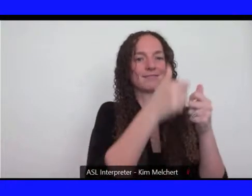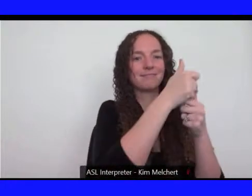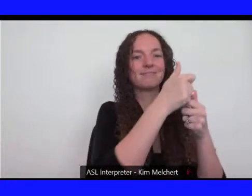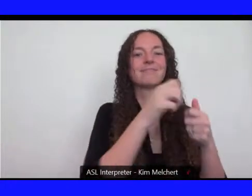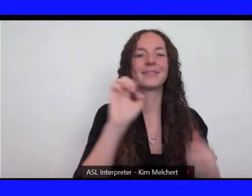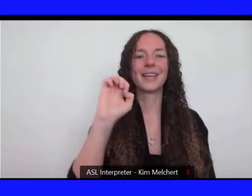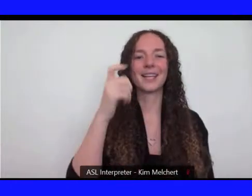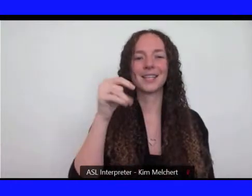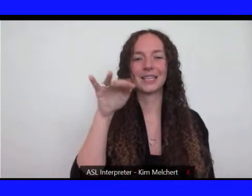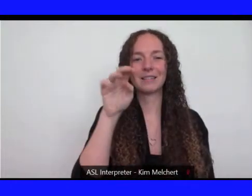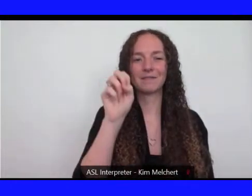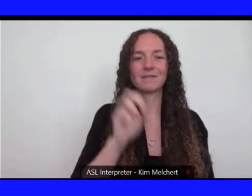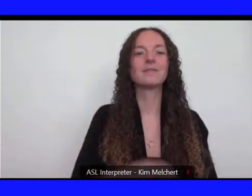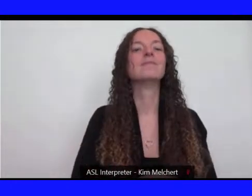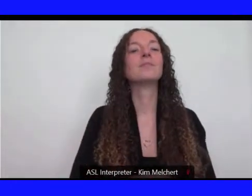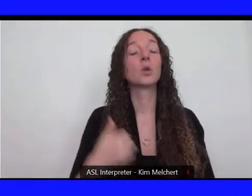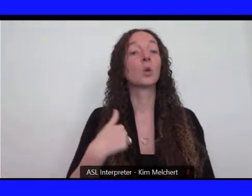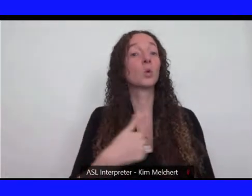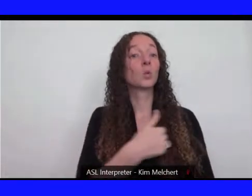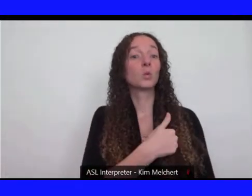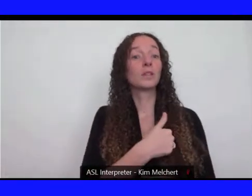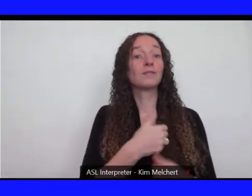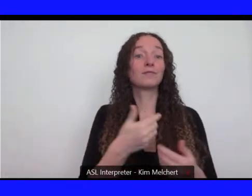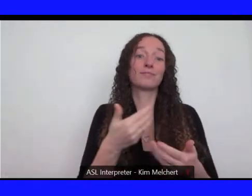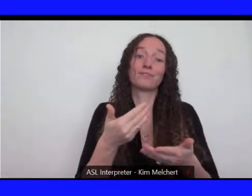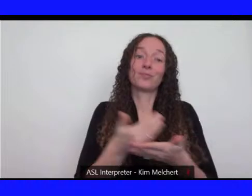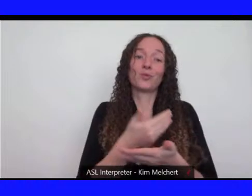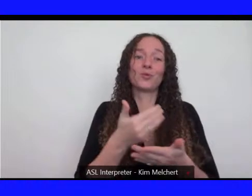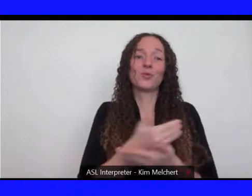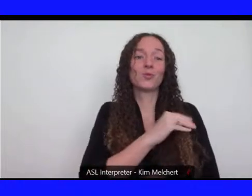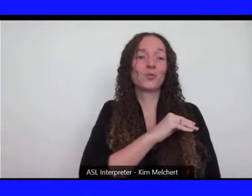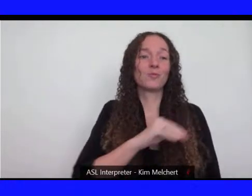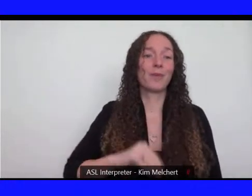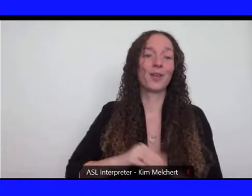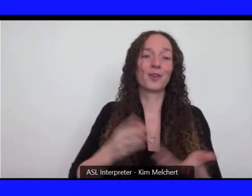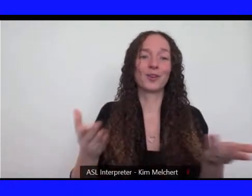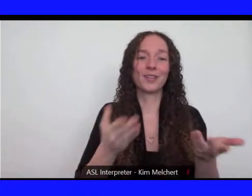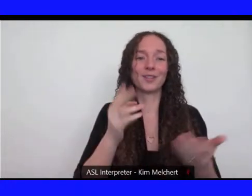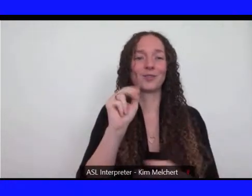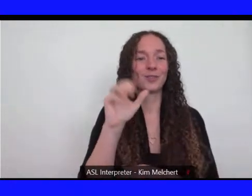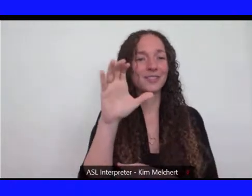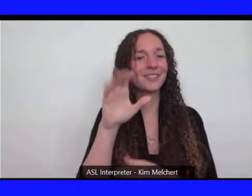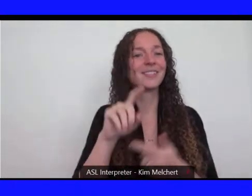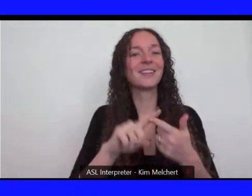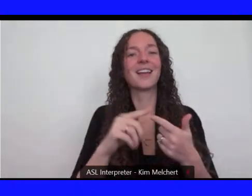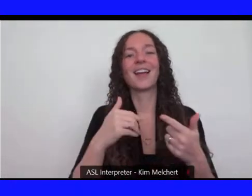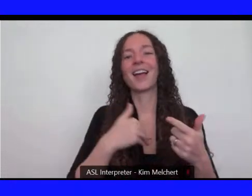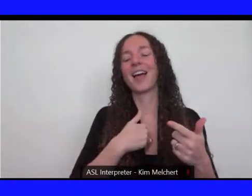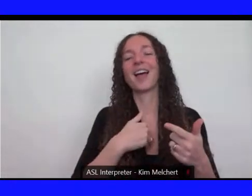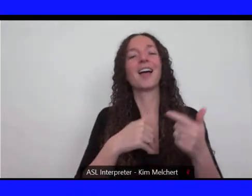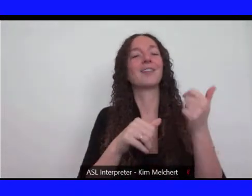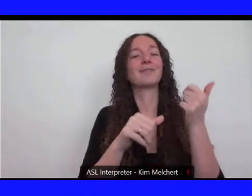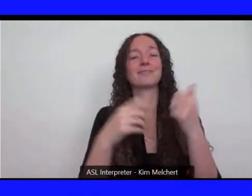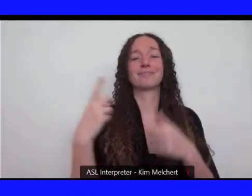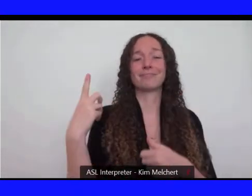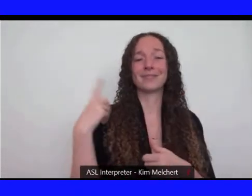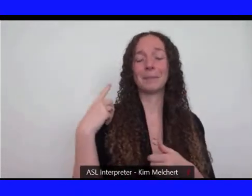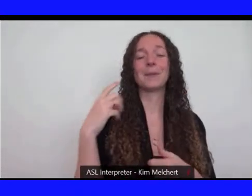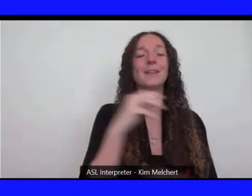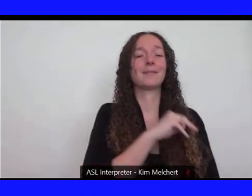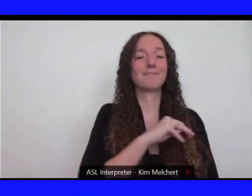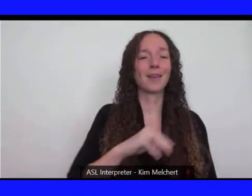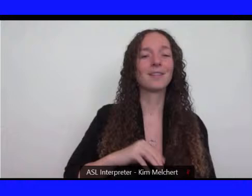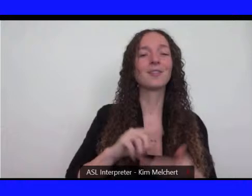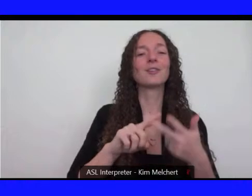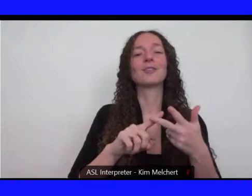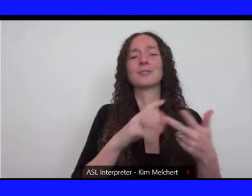from our elected officials, our leaders, you know, the mayor, our boss. You may have seen that we were allocated $111